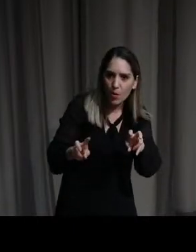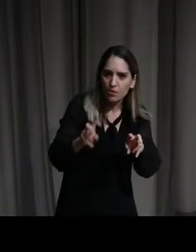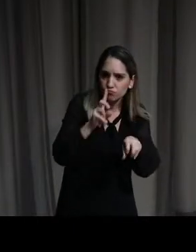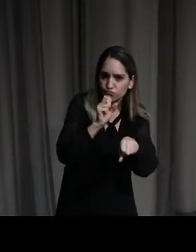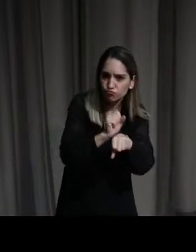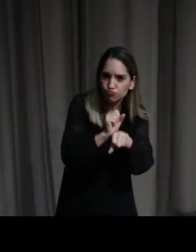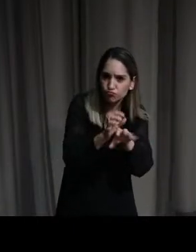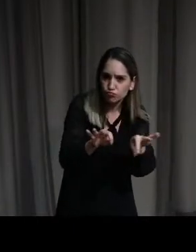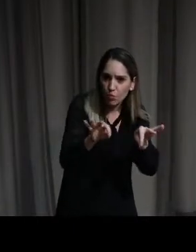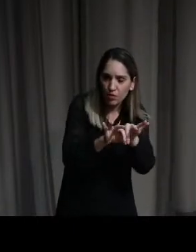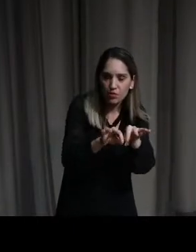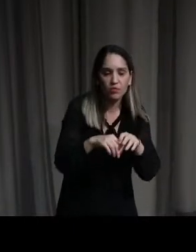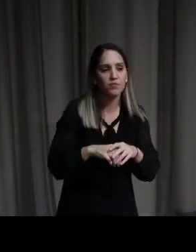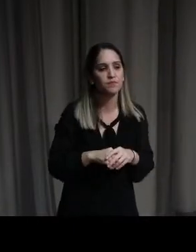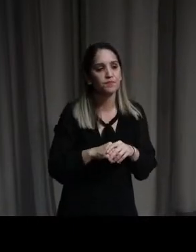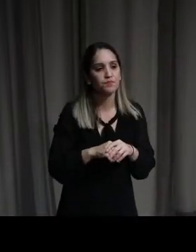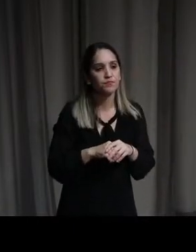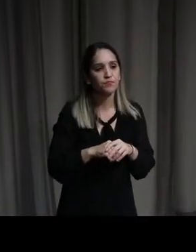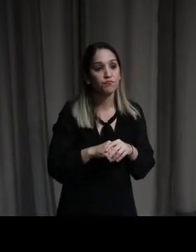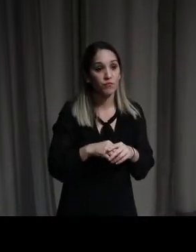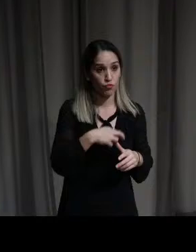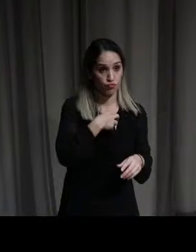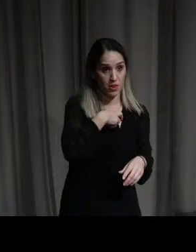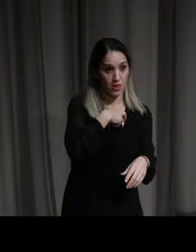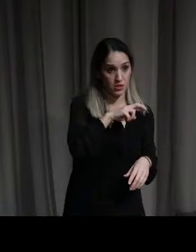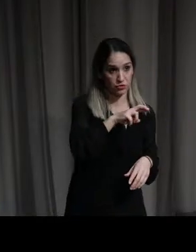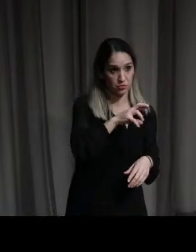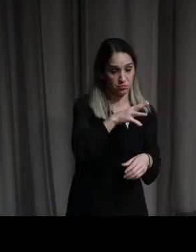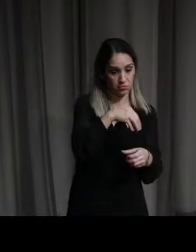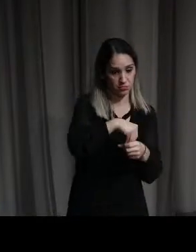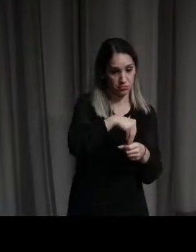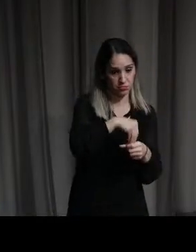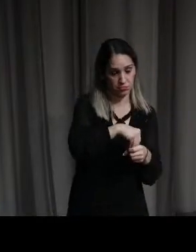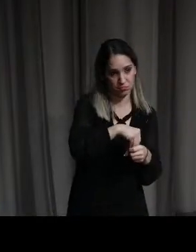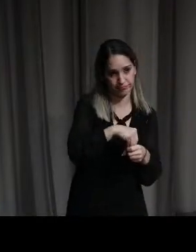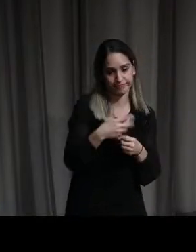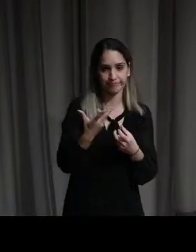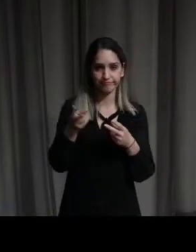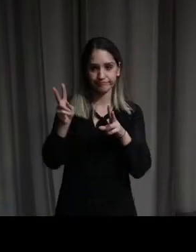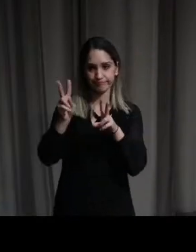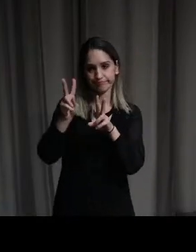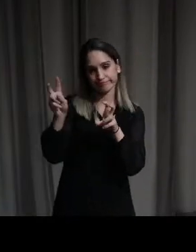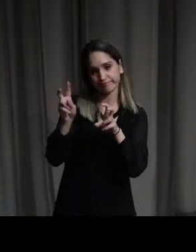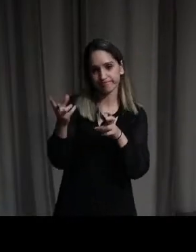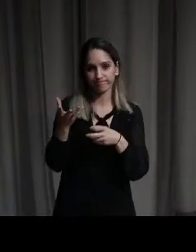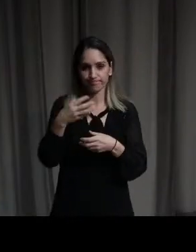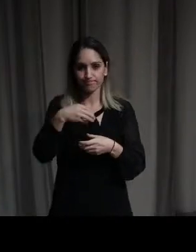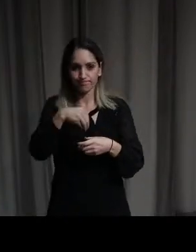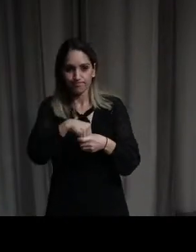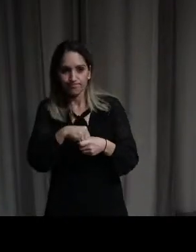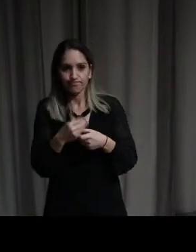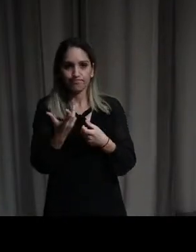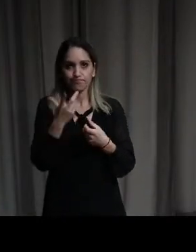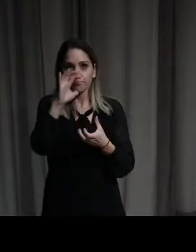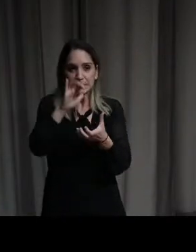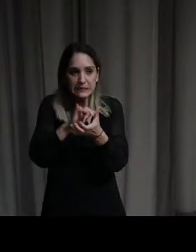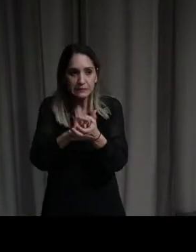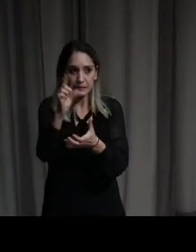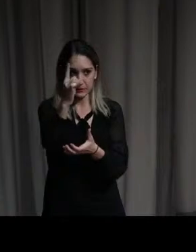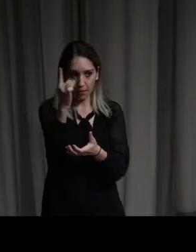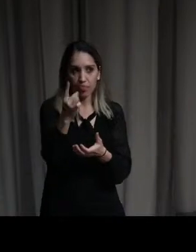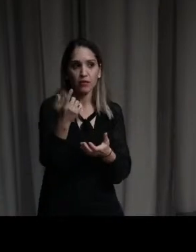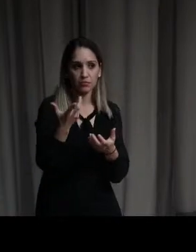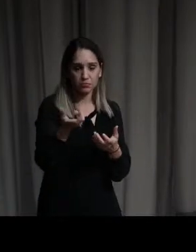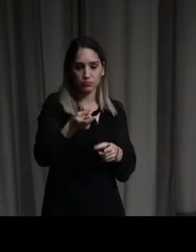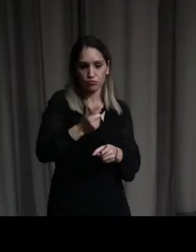religious and spiritual element to him in a very kind of fluid, open sense that also,